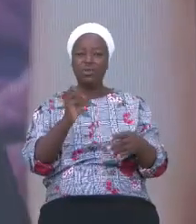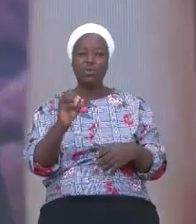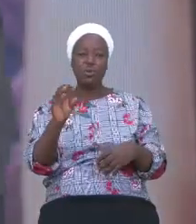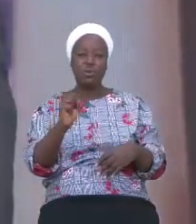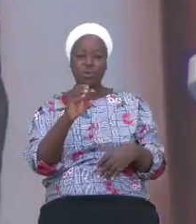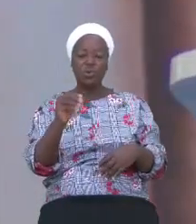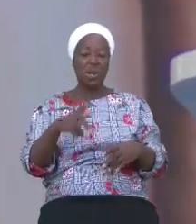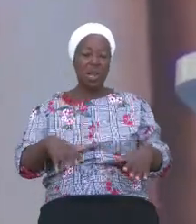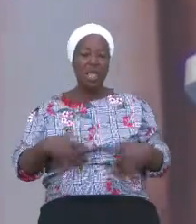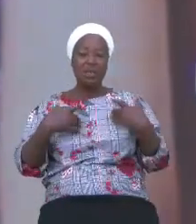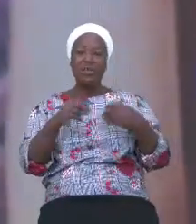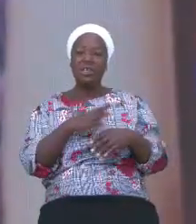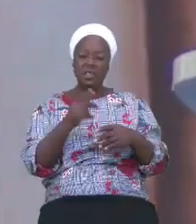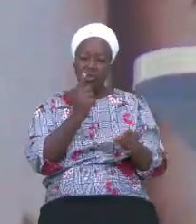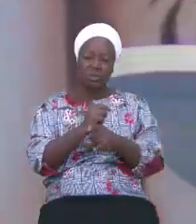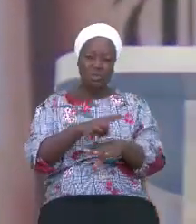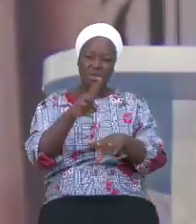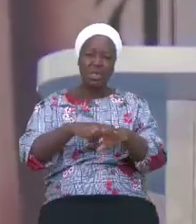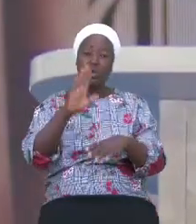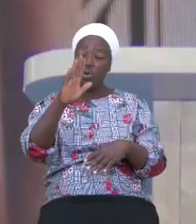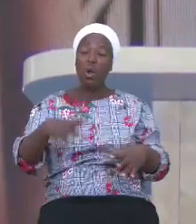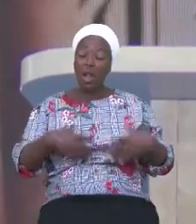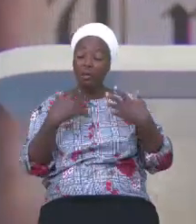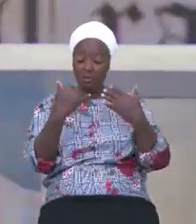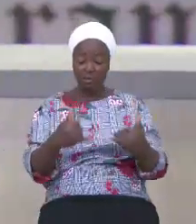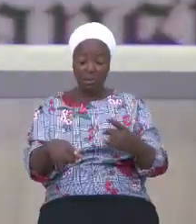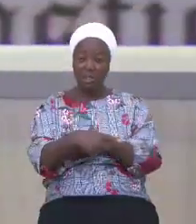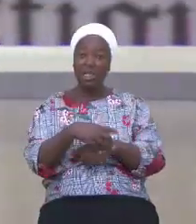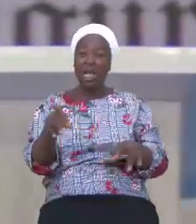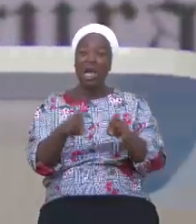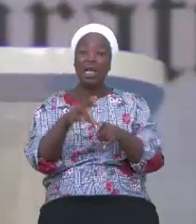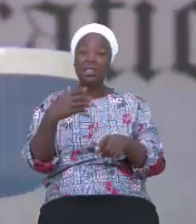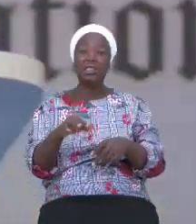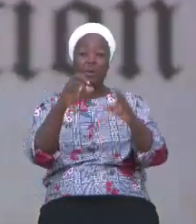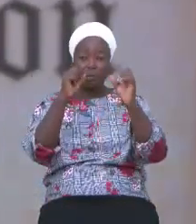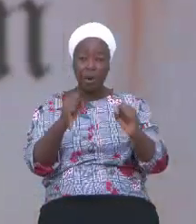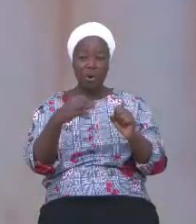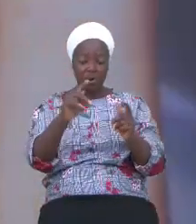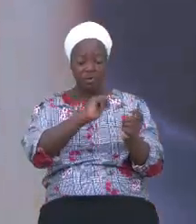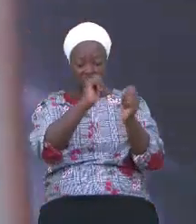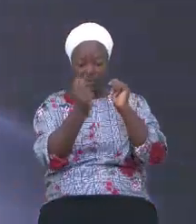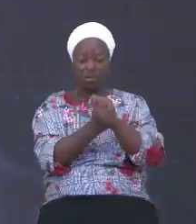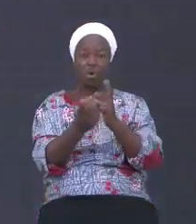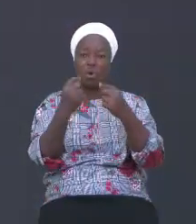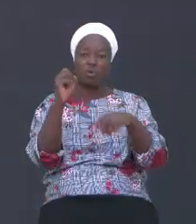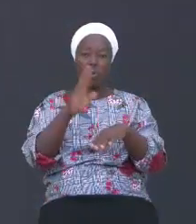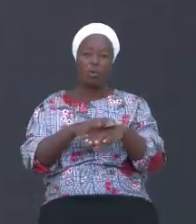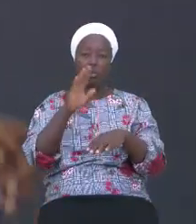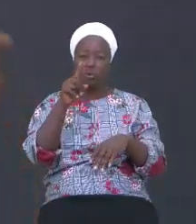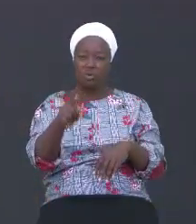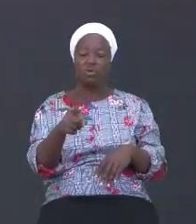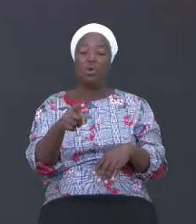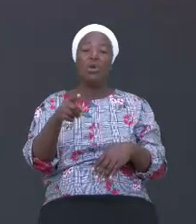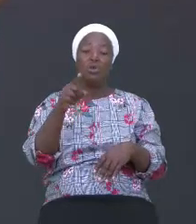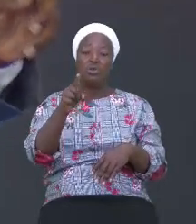life, superficial life, your life to today, as the power of transfiguration comes upon you, will